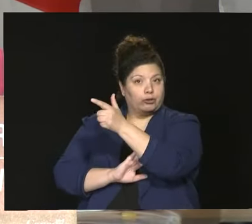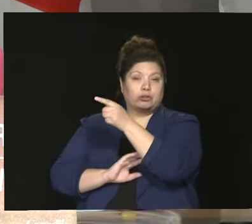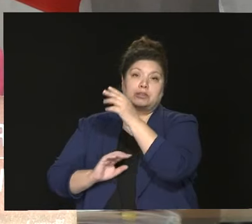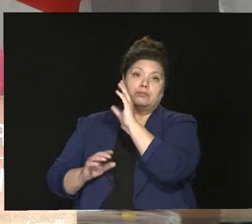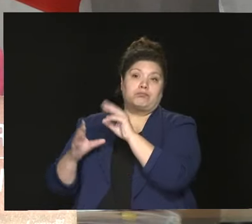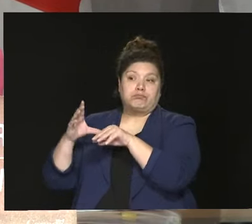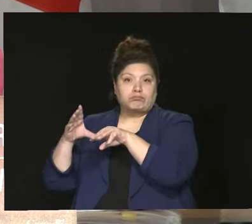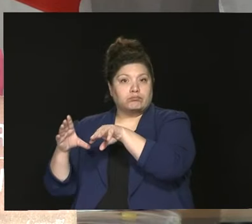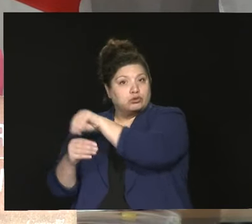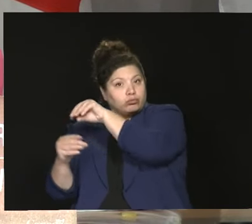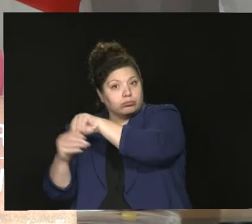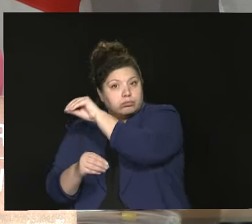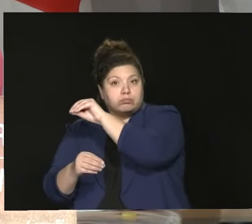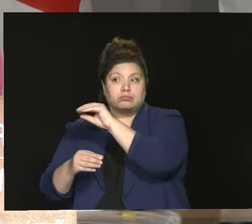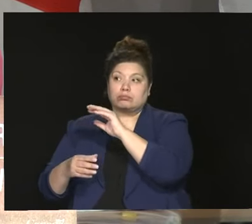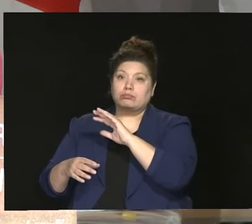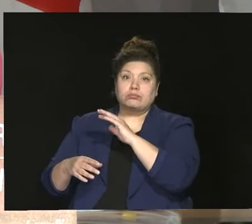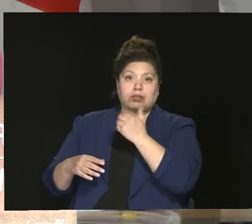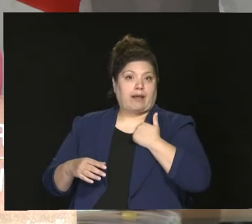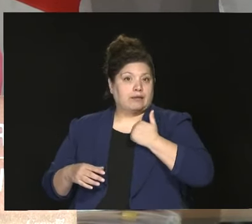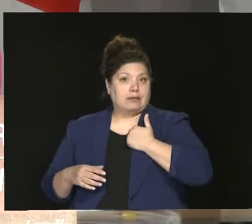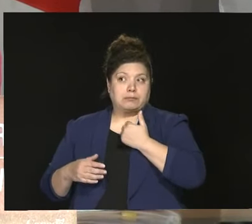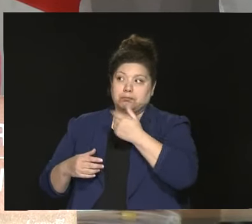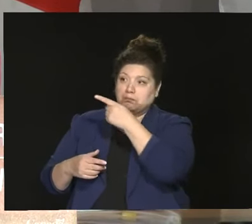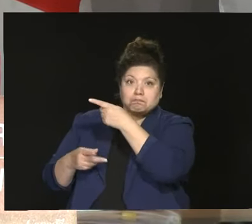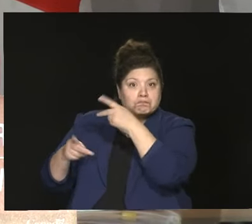the importation